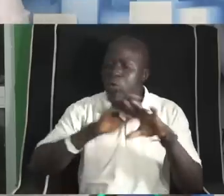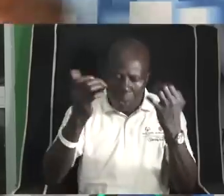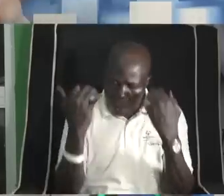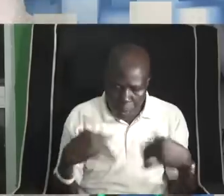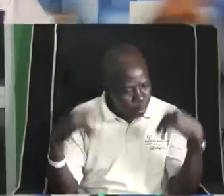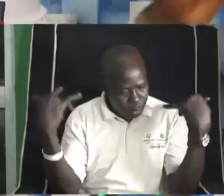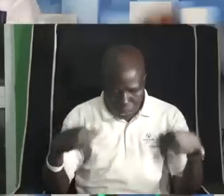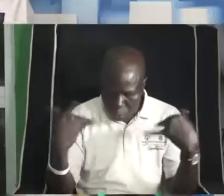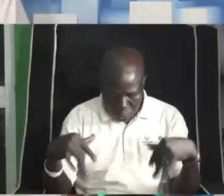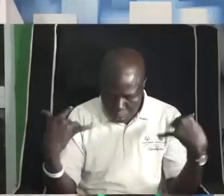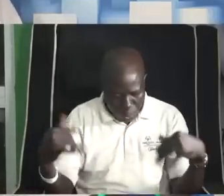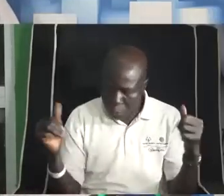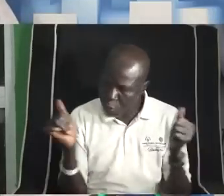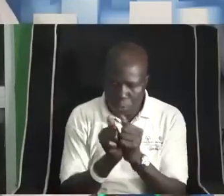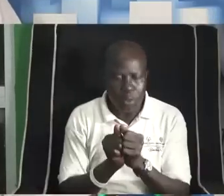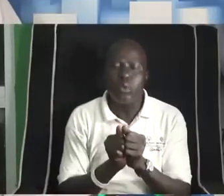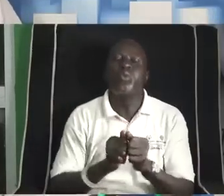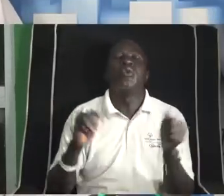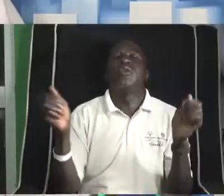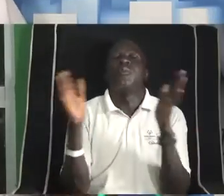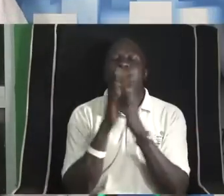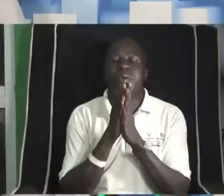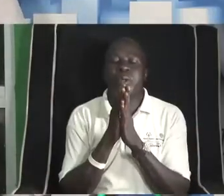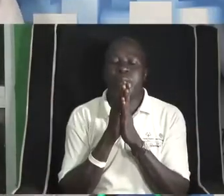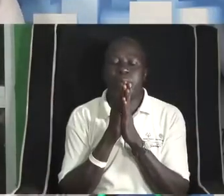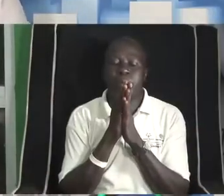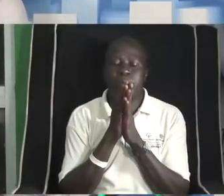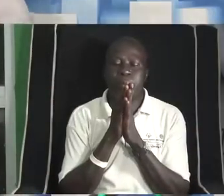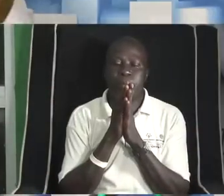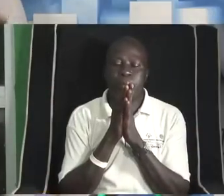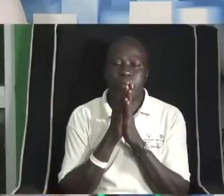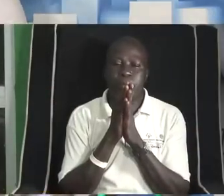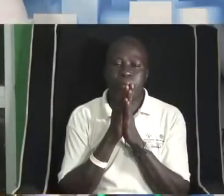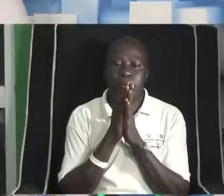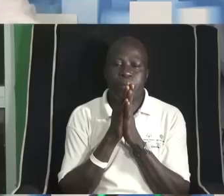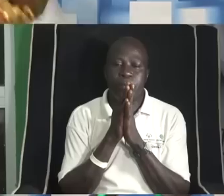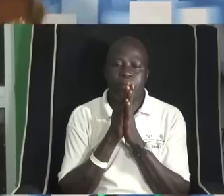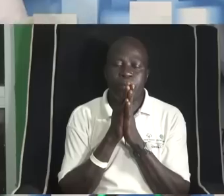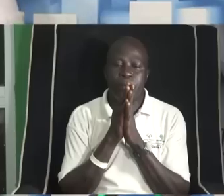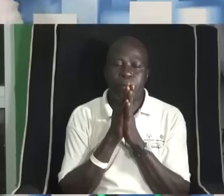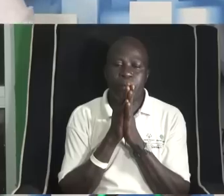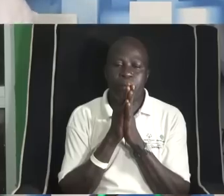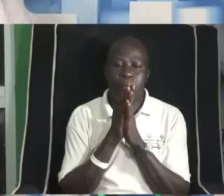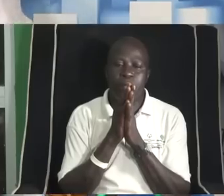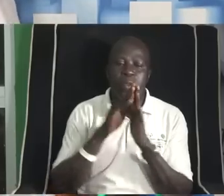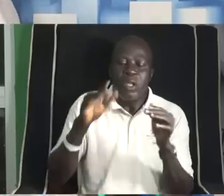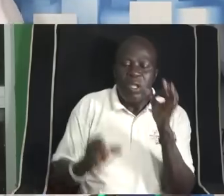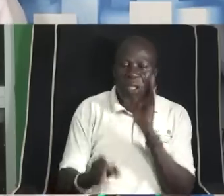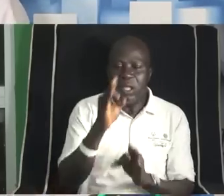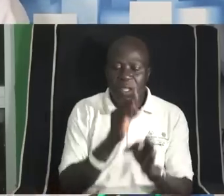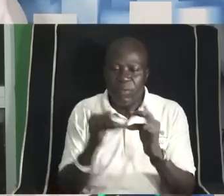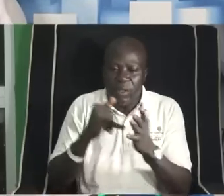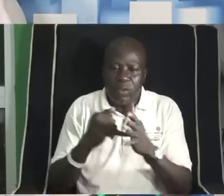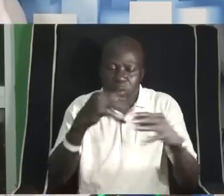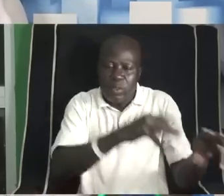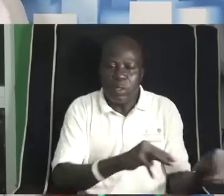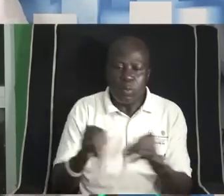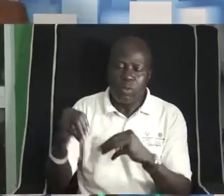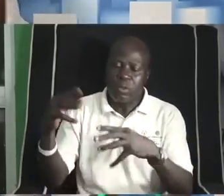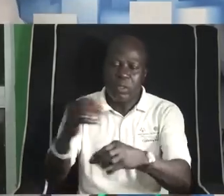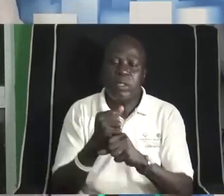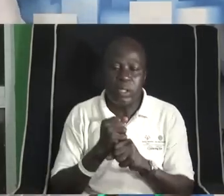So if you know you want to soar higher, you must not jump with prayer. It is the step that you